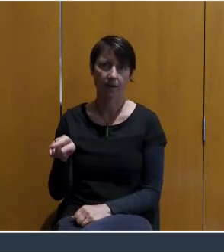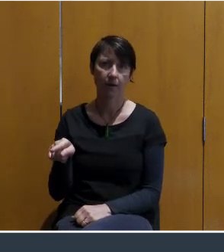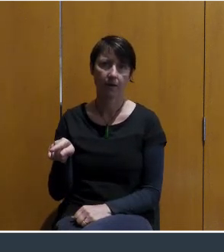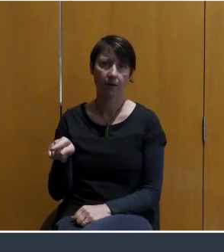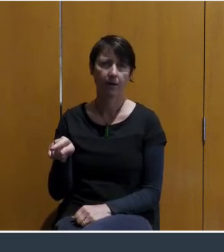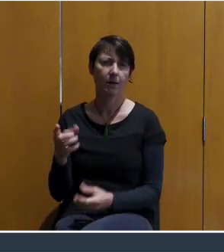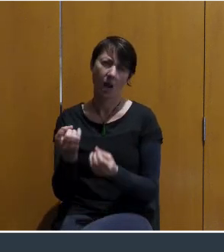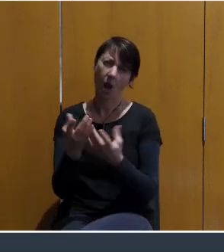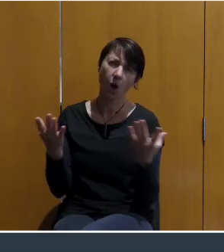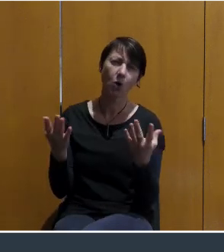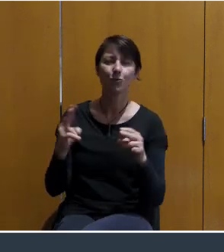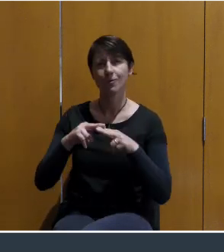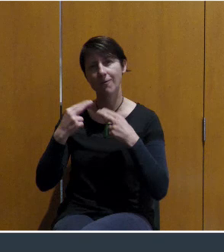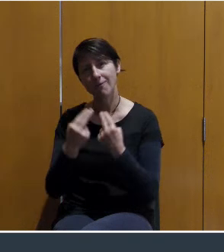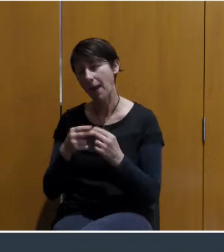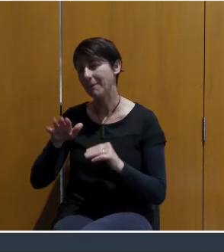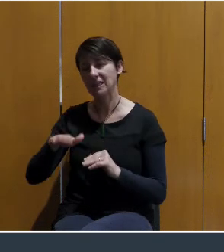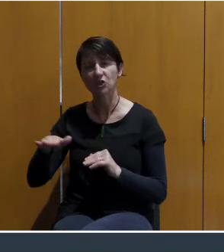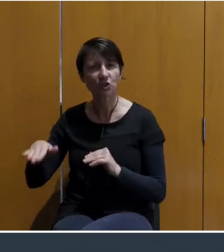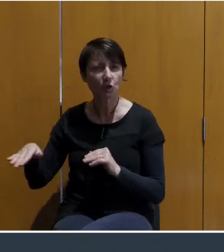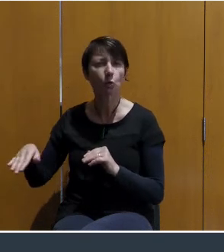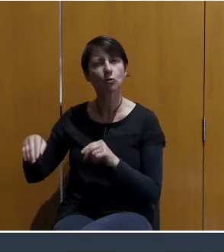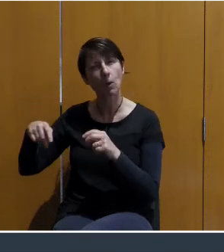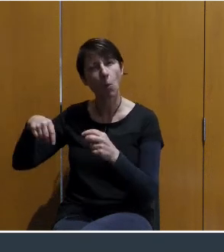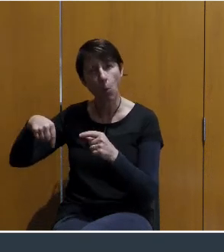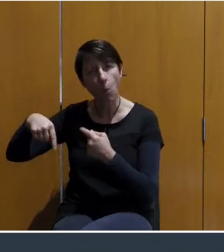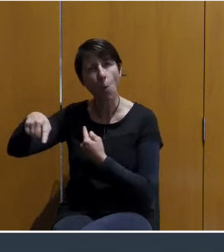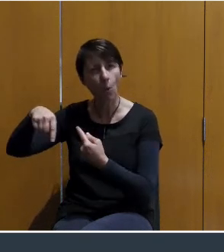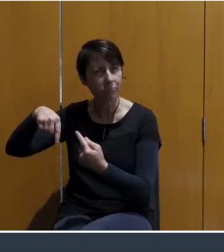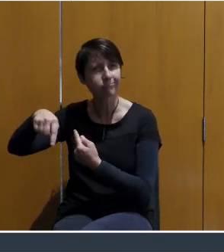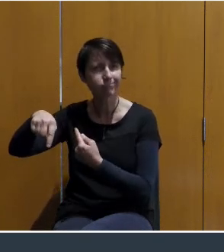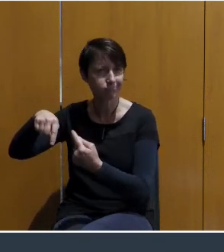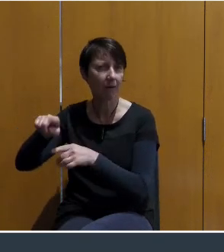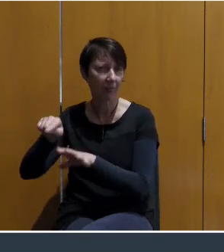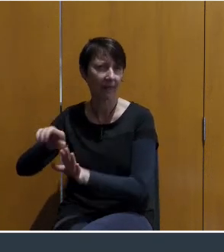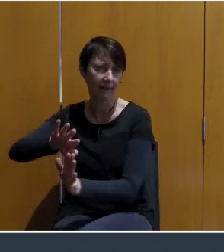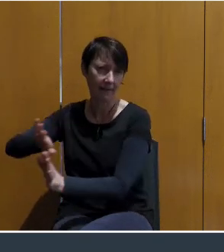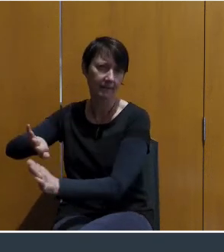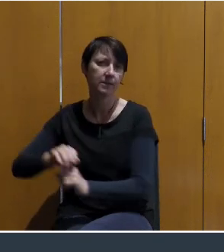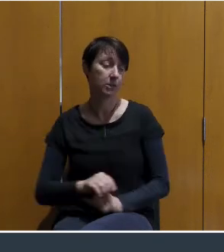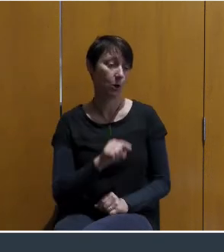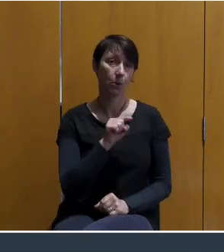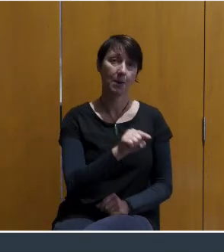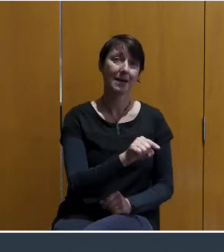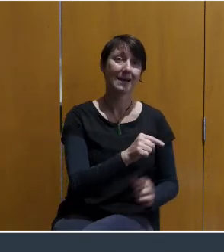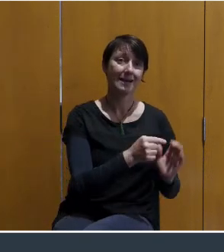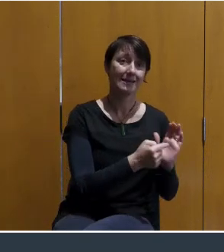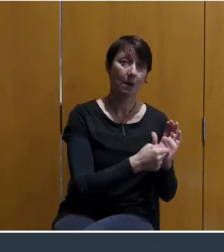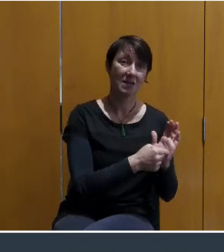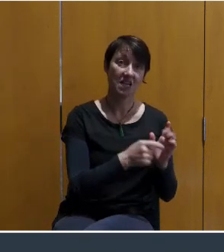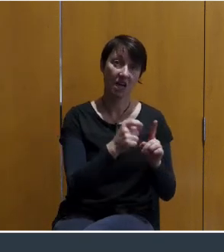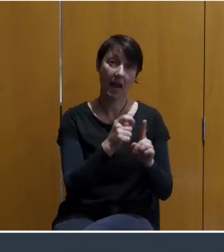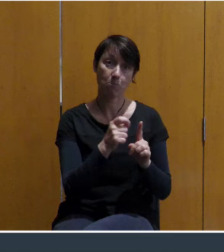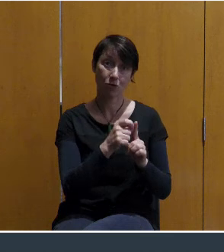by family and children too. So it's just that reserved in Tamatea Road and Prevention Drive.